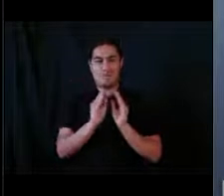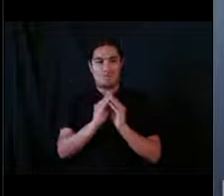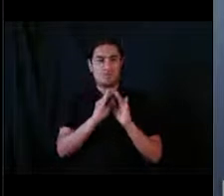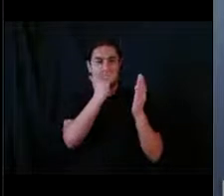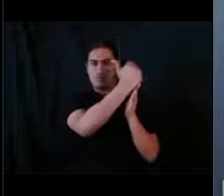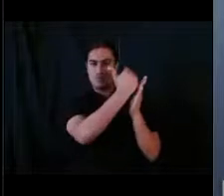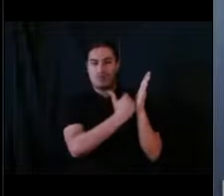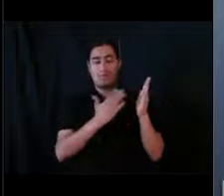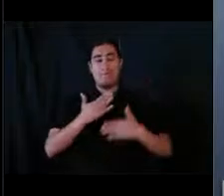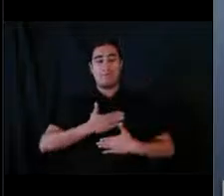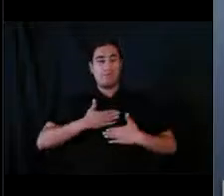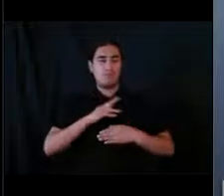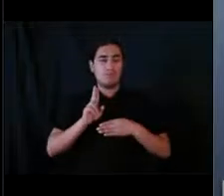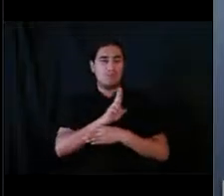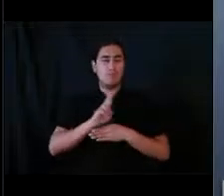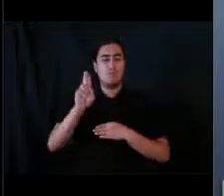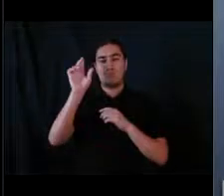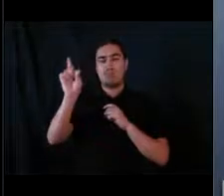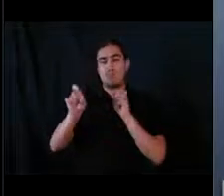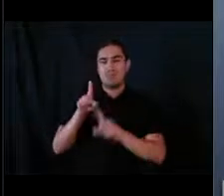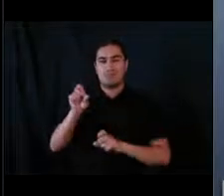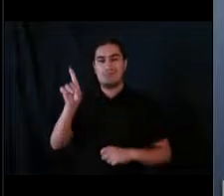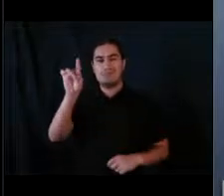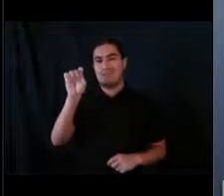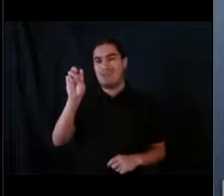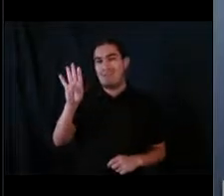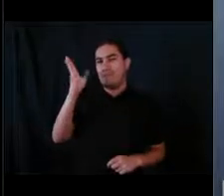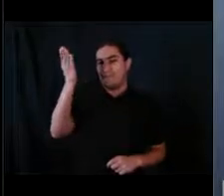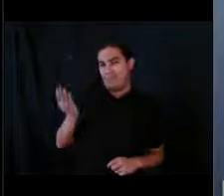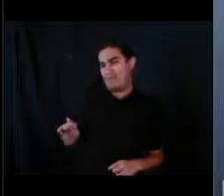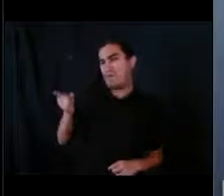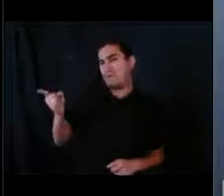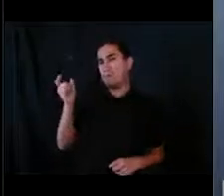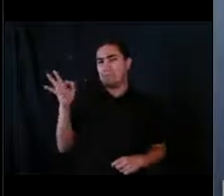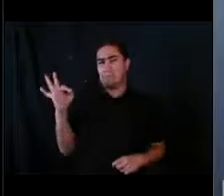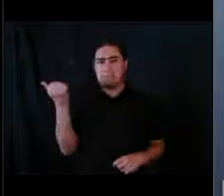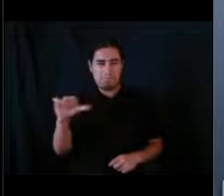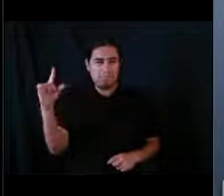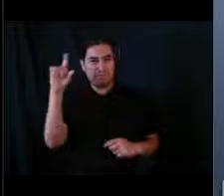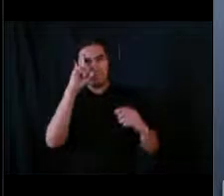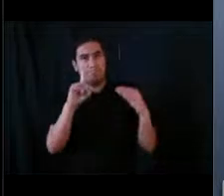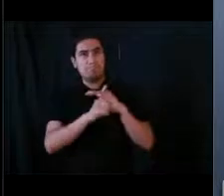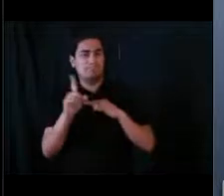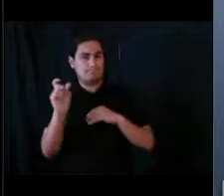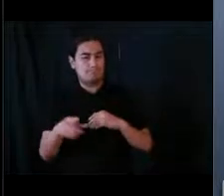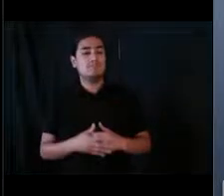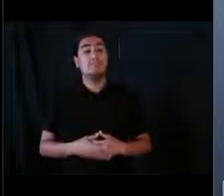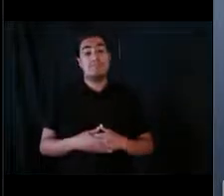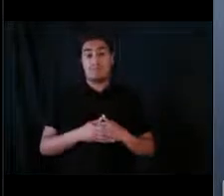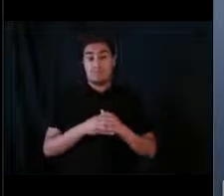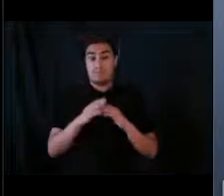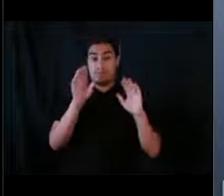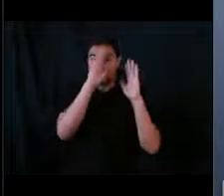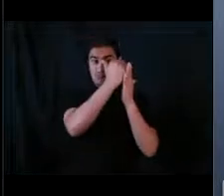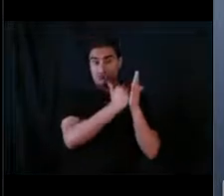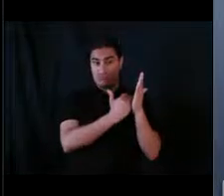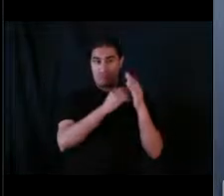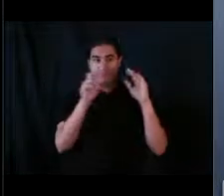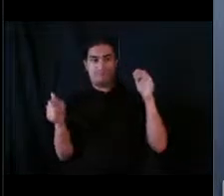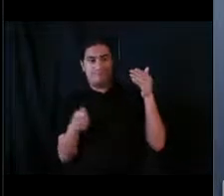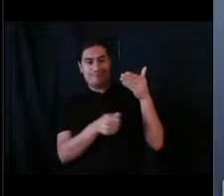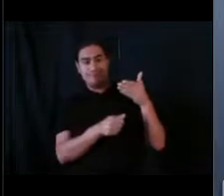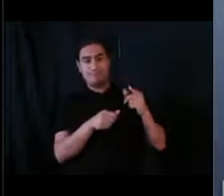a questions tab on the webinar if you have any questions about this the commission's meeting agenda is located under the handouts tab and on